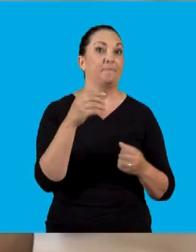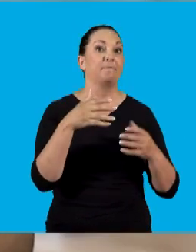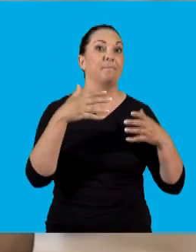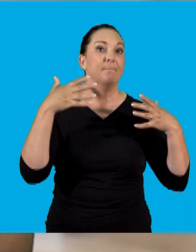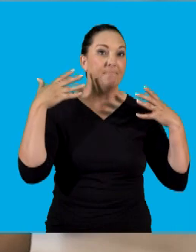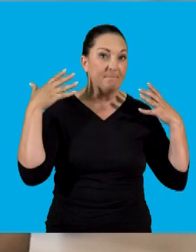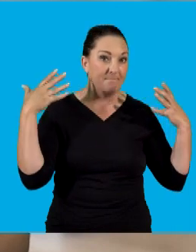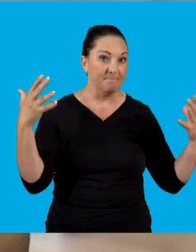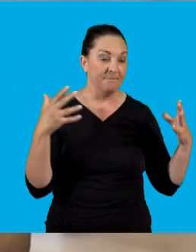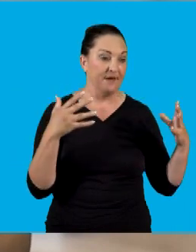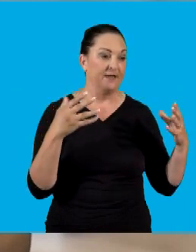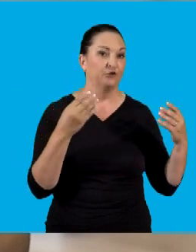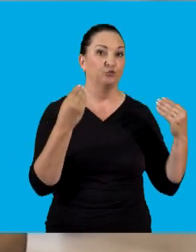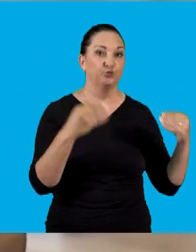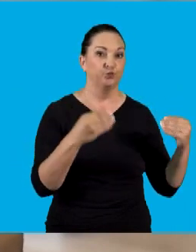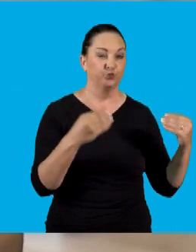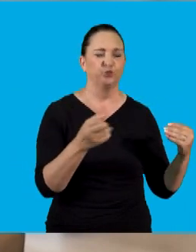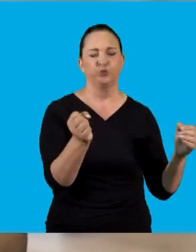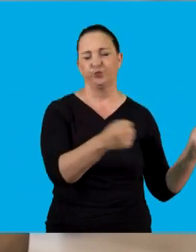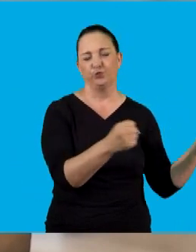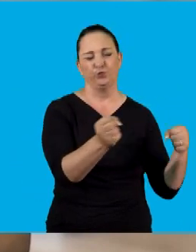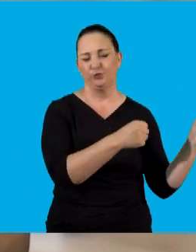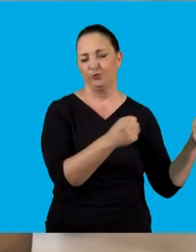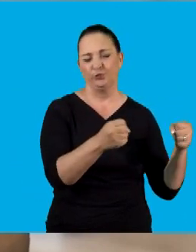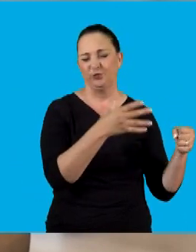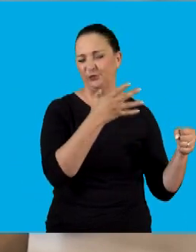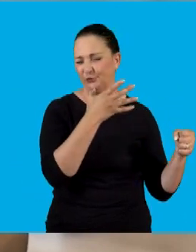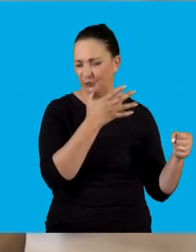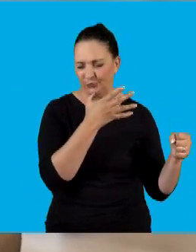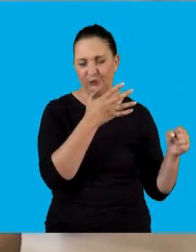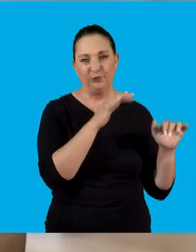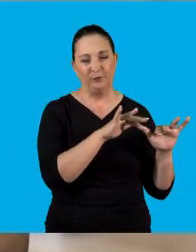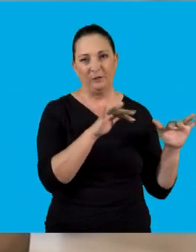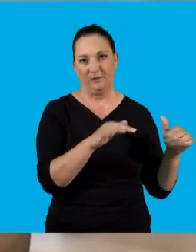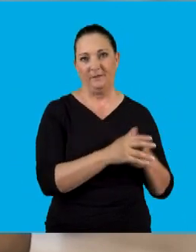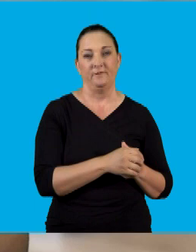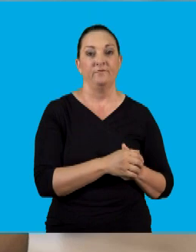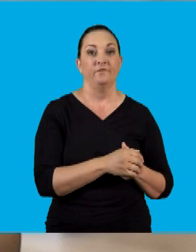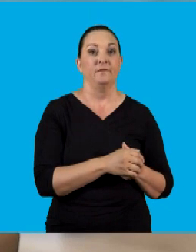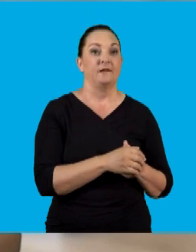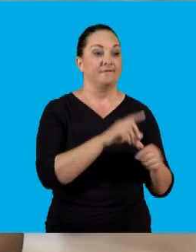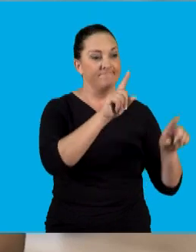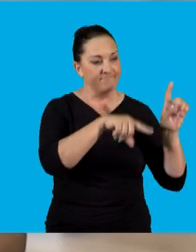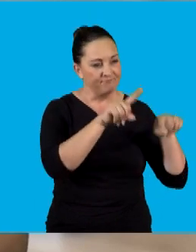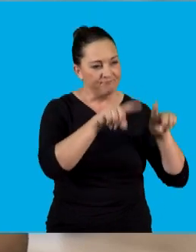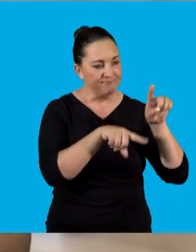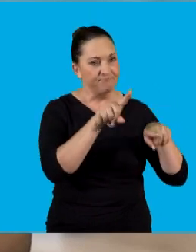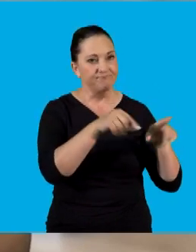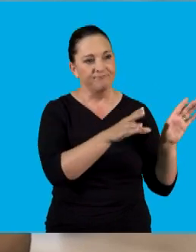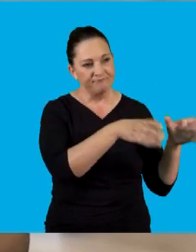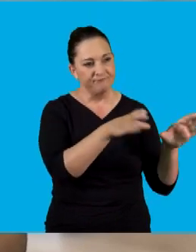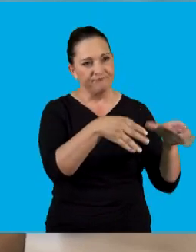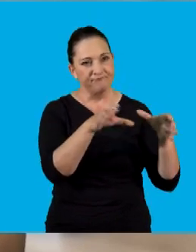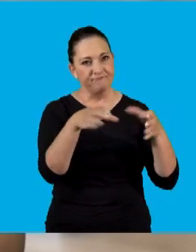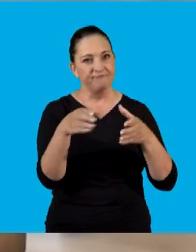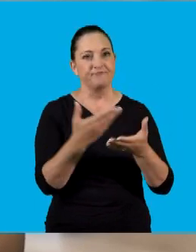biggest employer in South Africa. He has employed many people because he has different sectors. So by doing so, he was trying by all